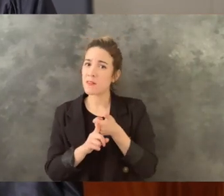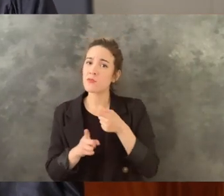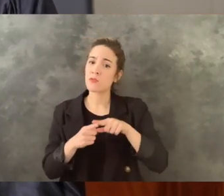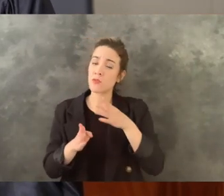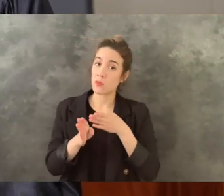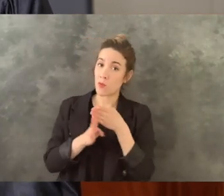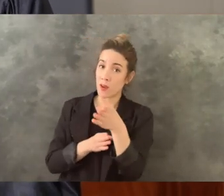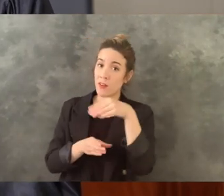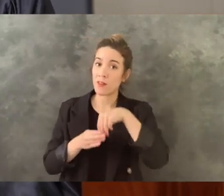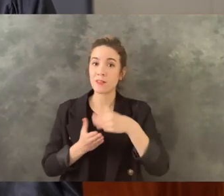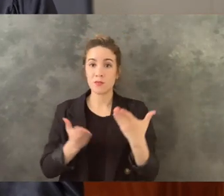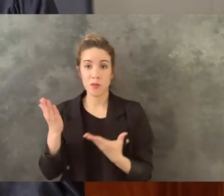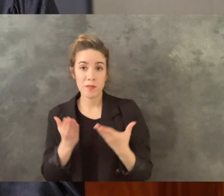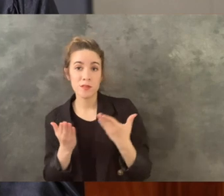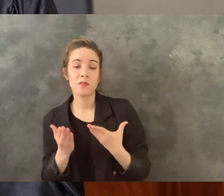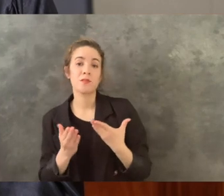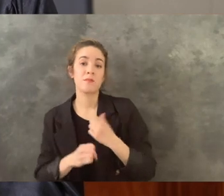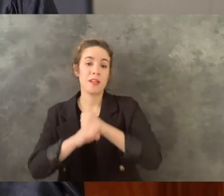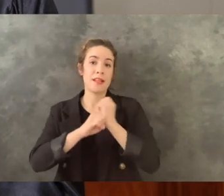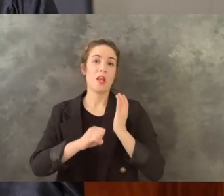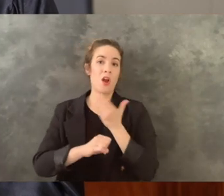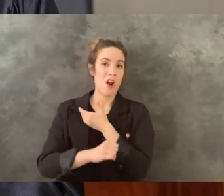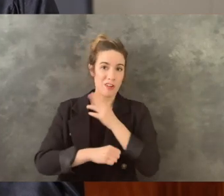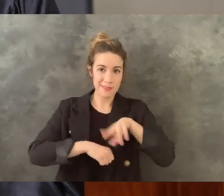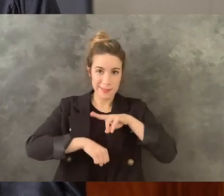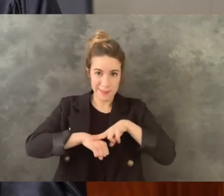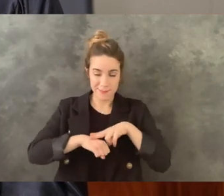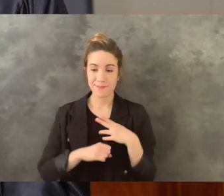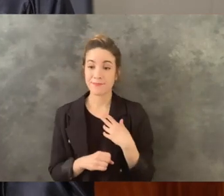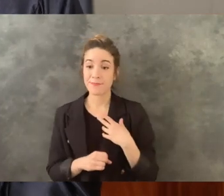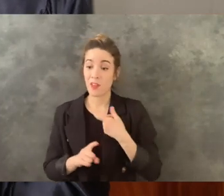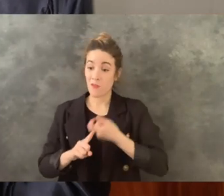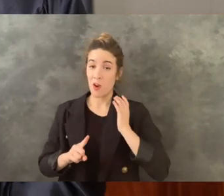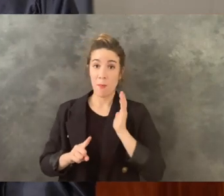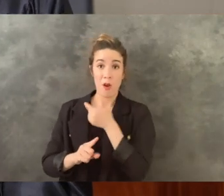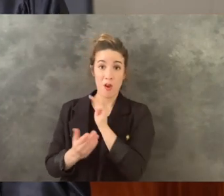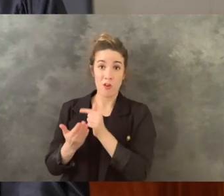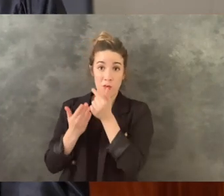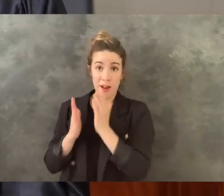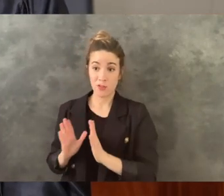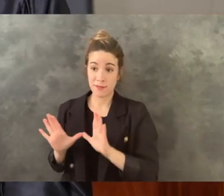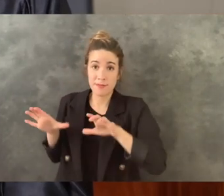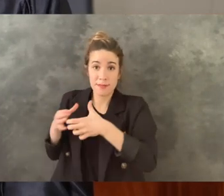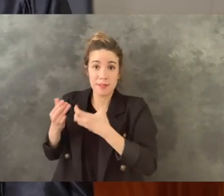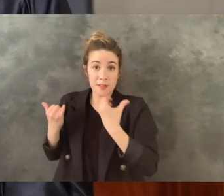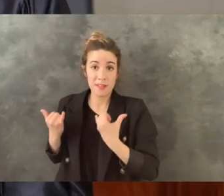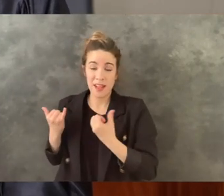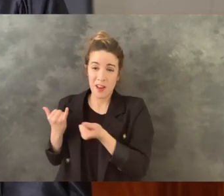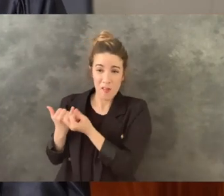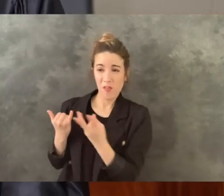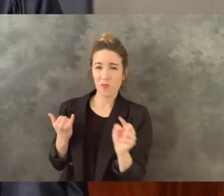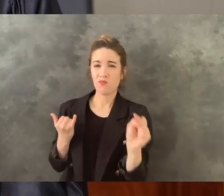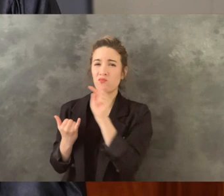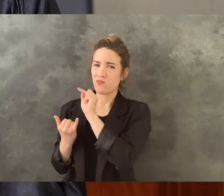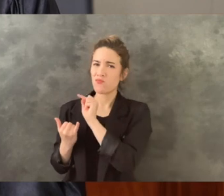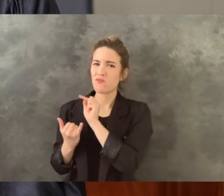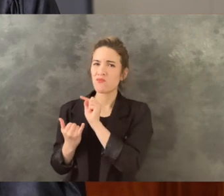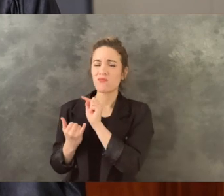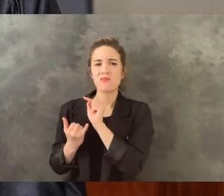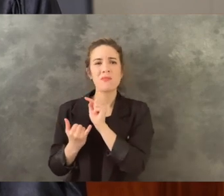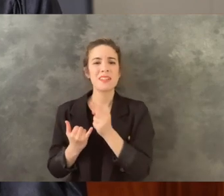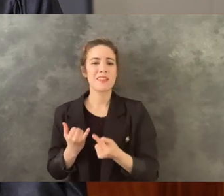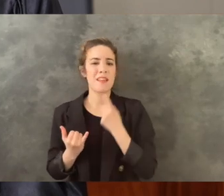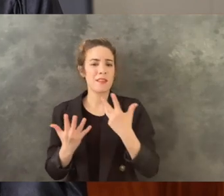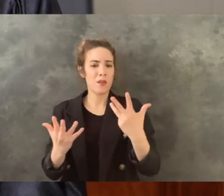service to protecting our great democracy. Among our graduates today are several who have indicated their intent